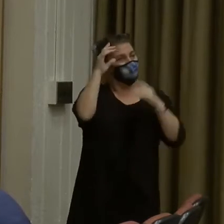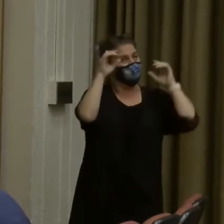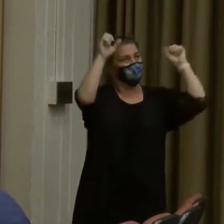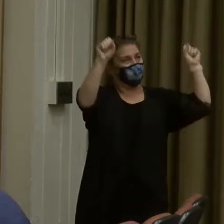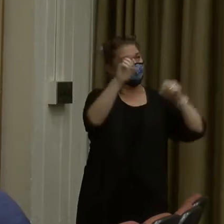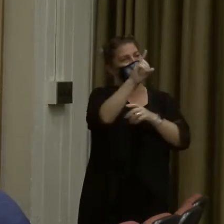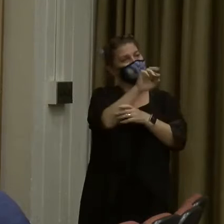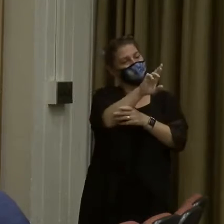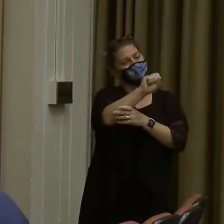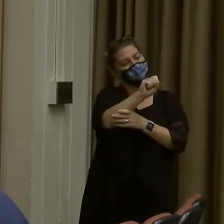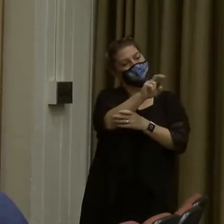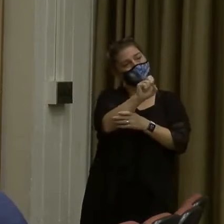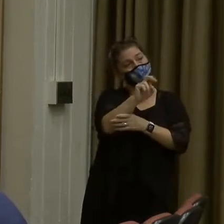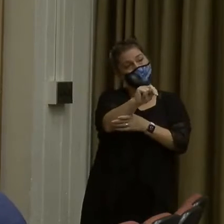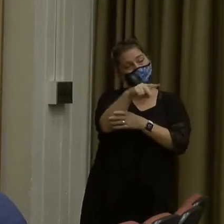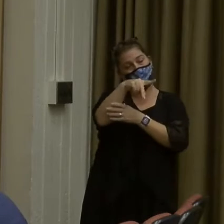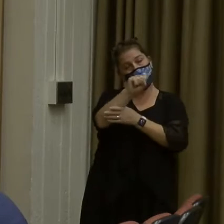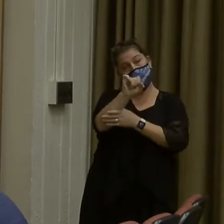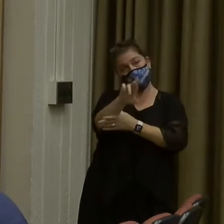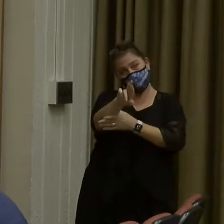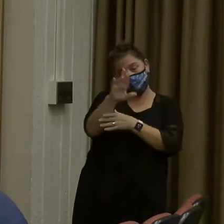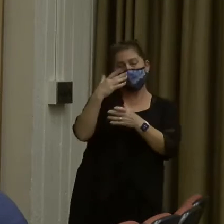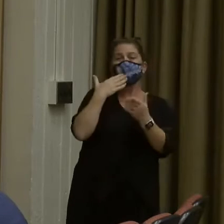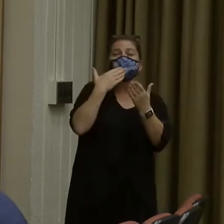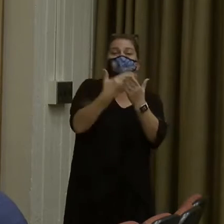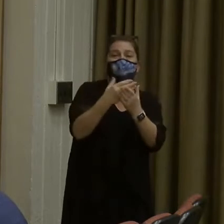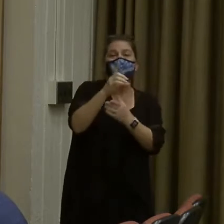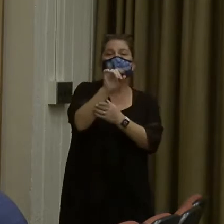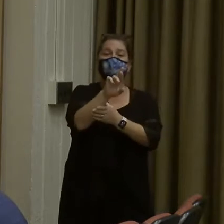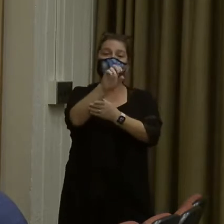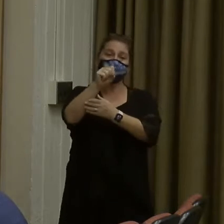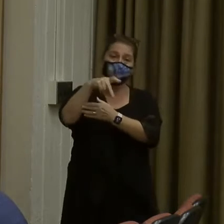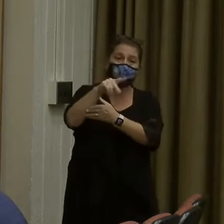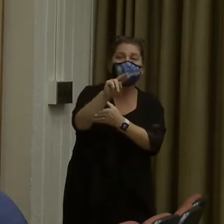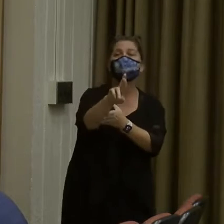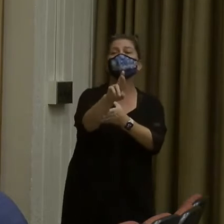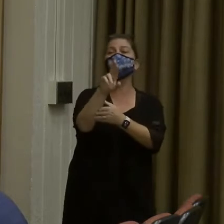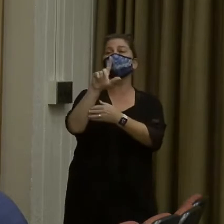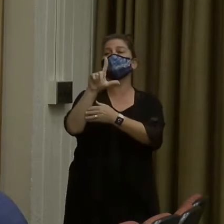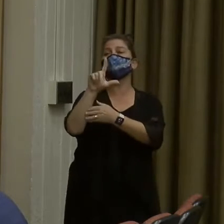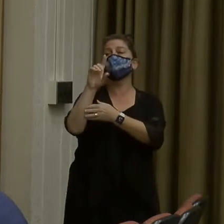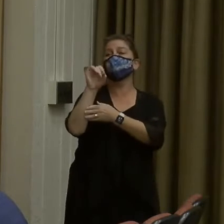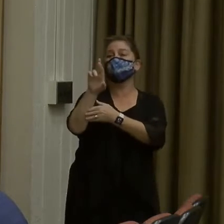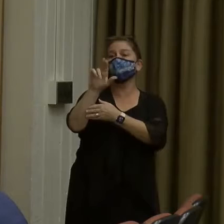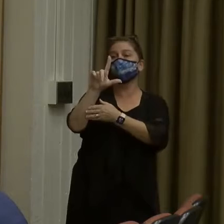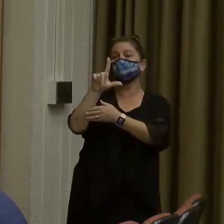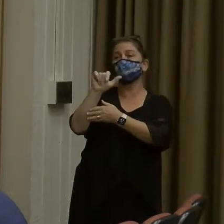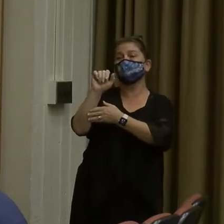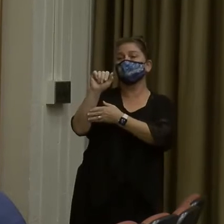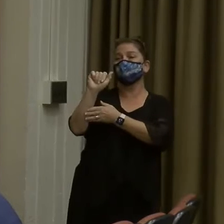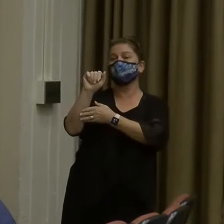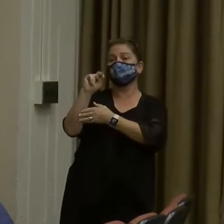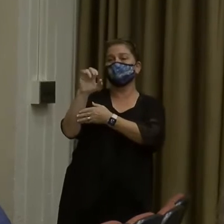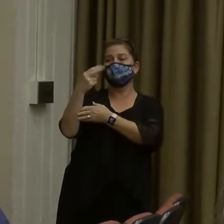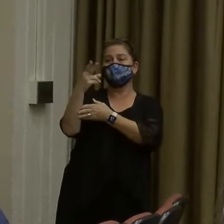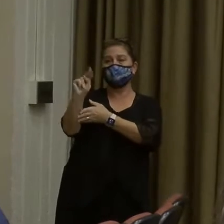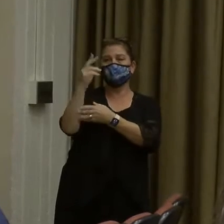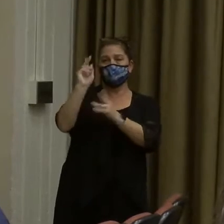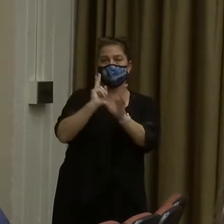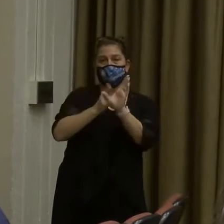Dr. Susan Poser. Special thanks to Dr. Poser and Dr. Lanahan, our interim provost, for joining us this